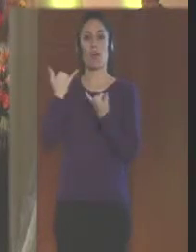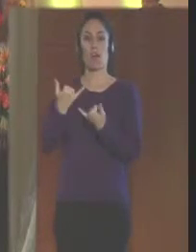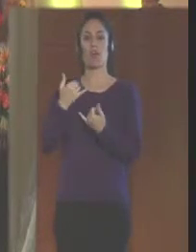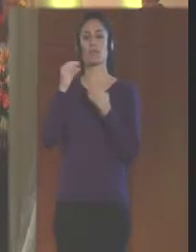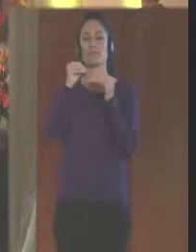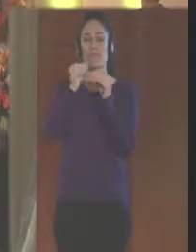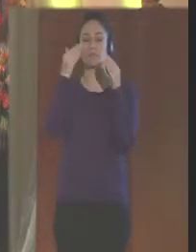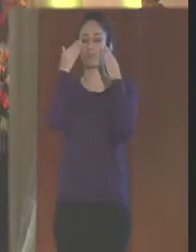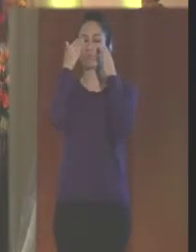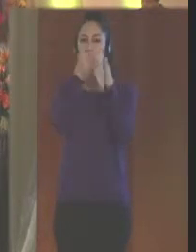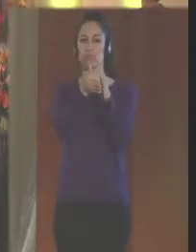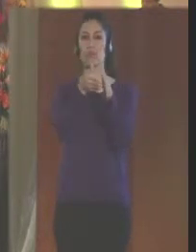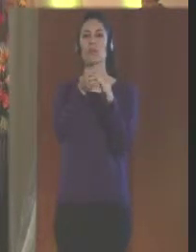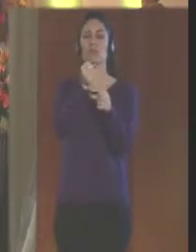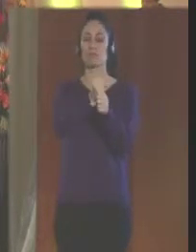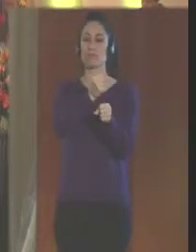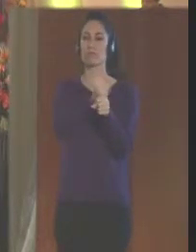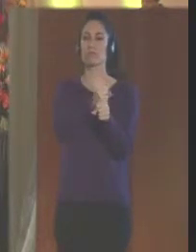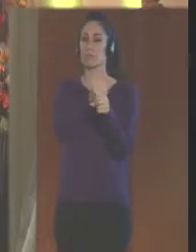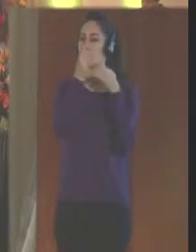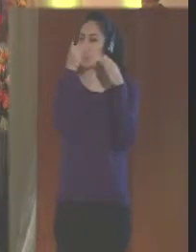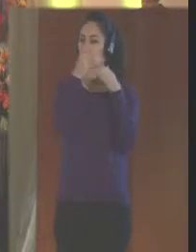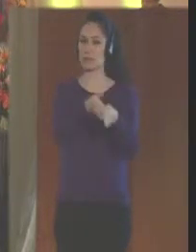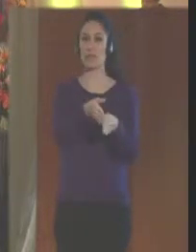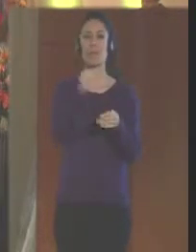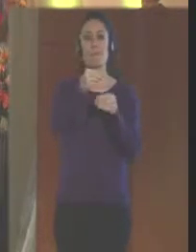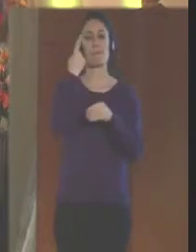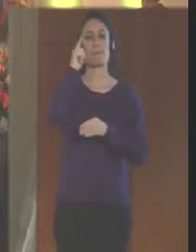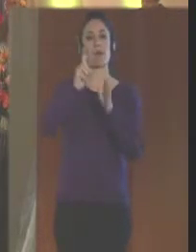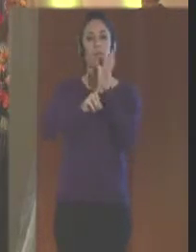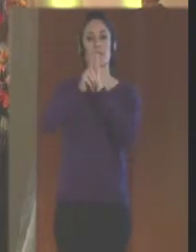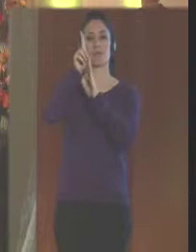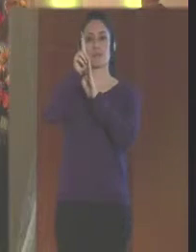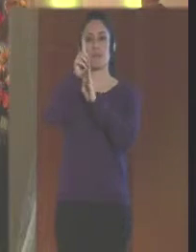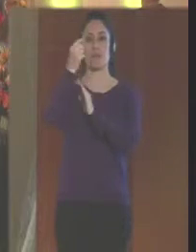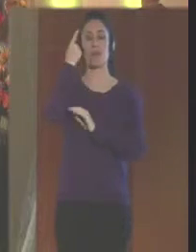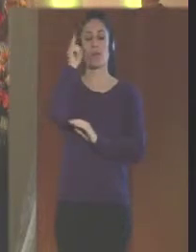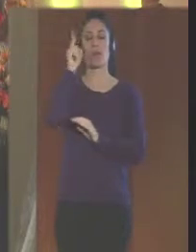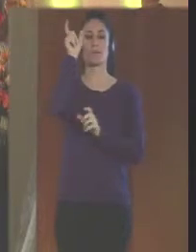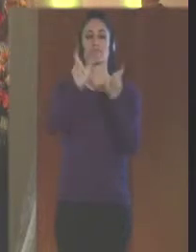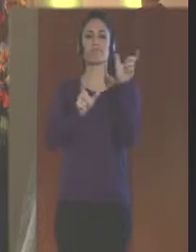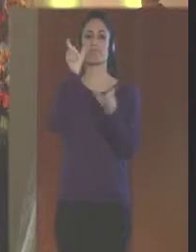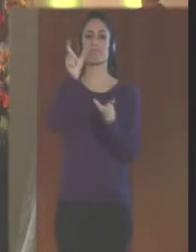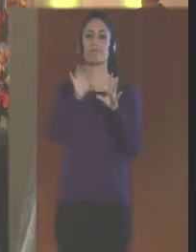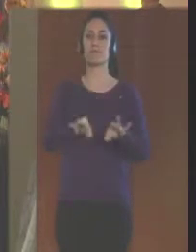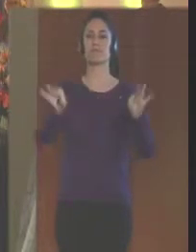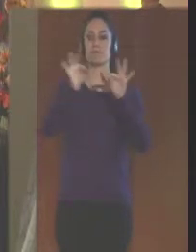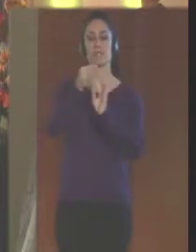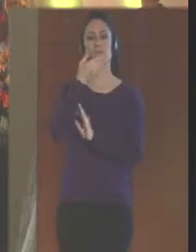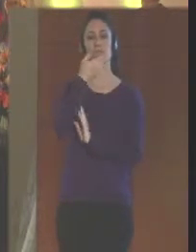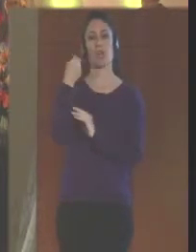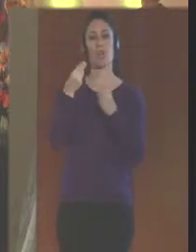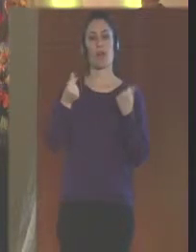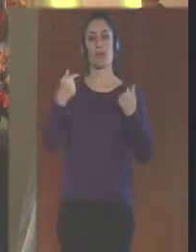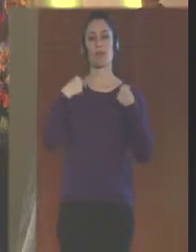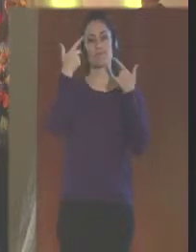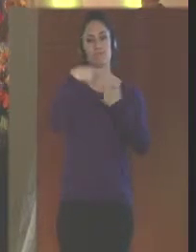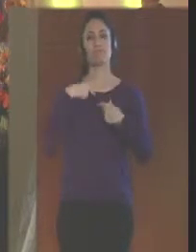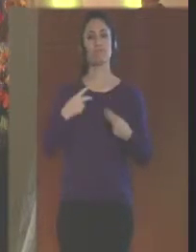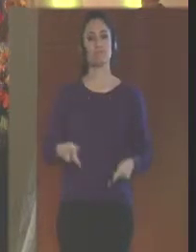people-centered development and improving the quality of life of all the citizens. And this has been seen through